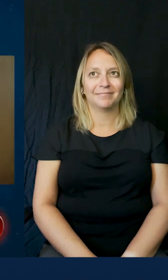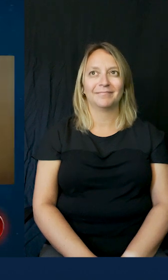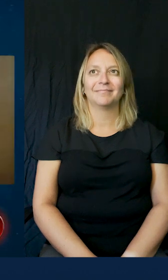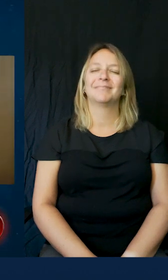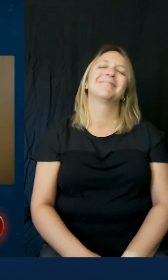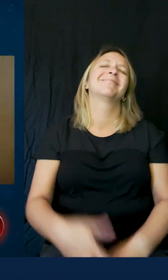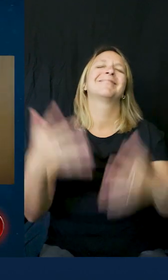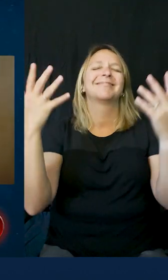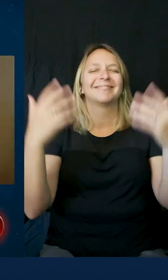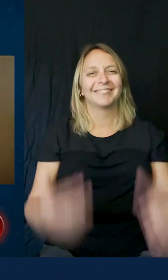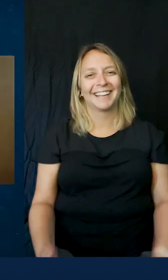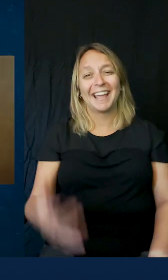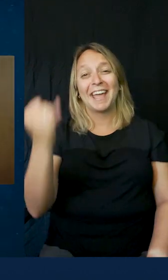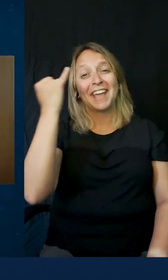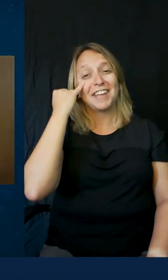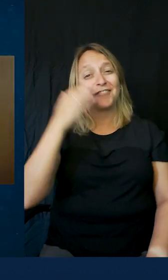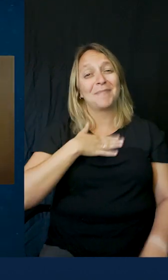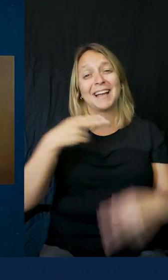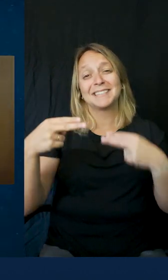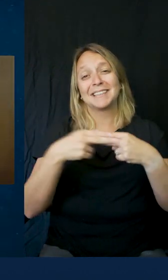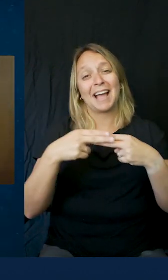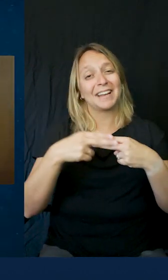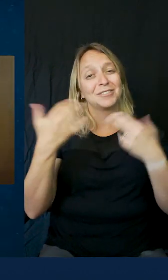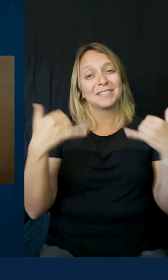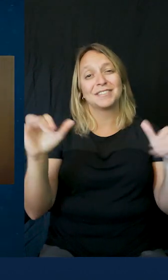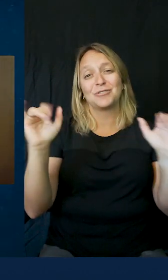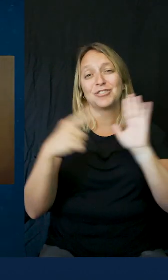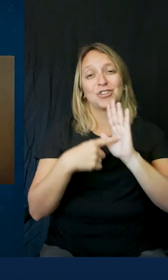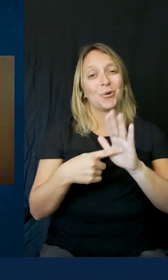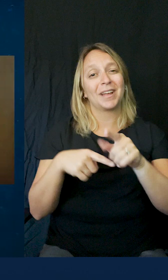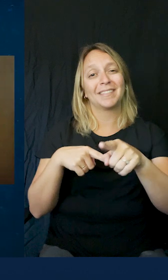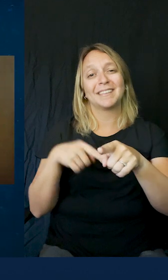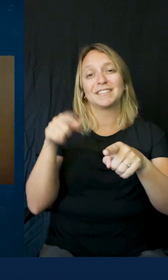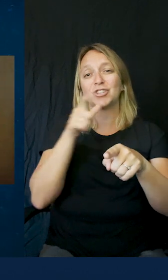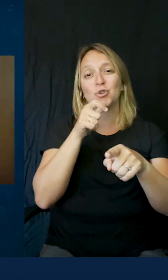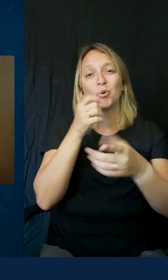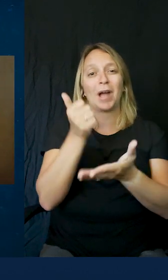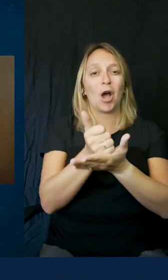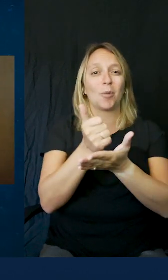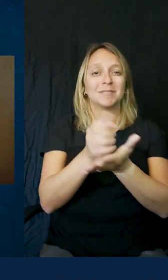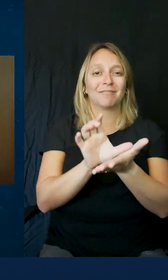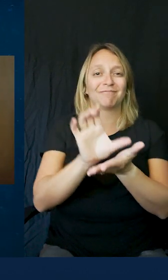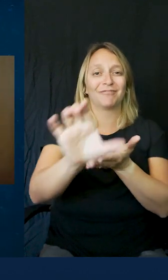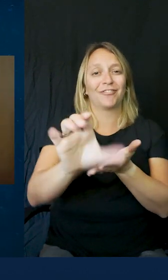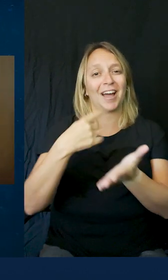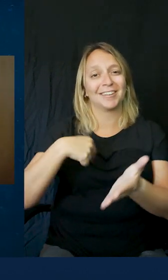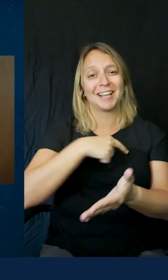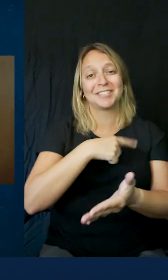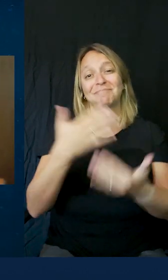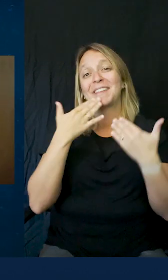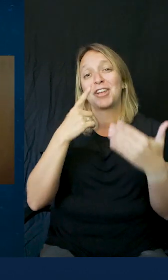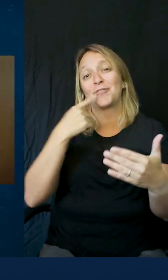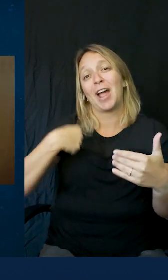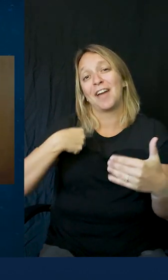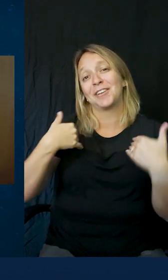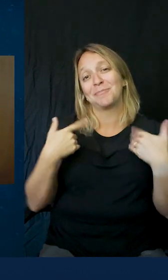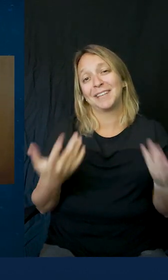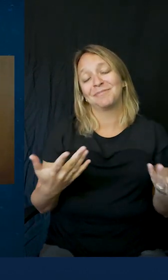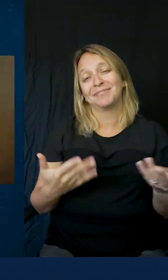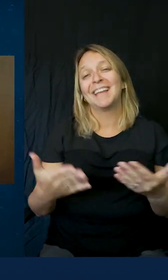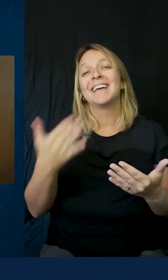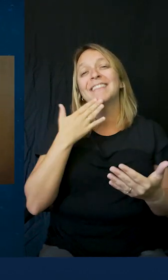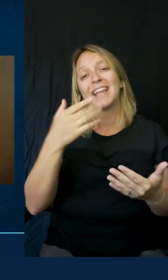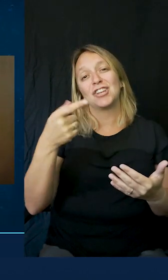If my slide is still showing, these are our funders. Thank you so much for having me. Thank you, Giles. And thank you for going